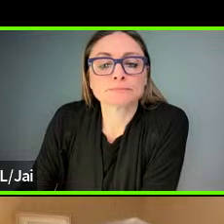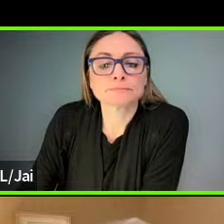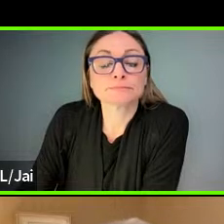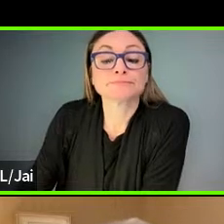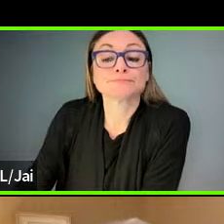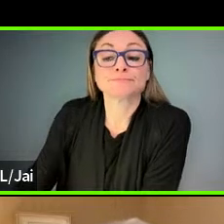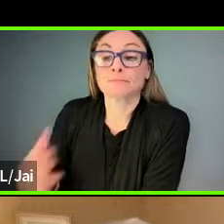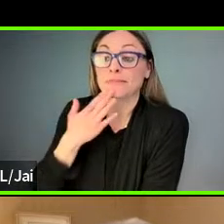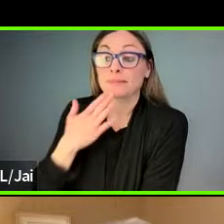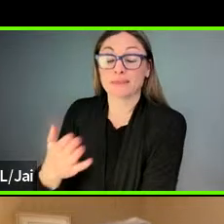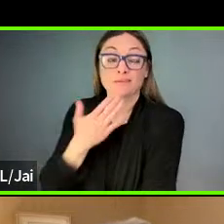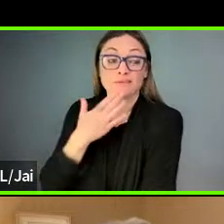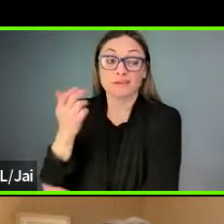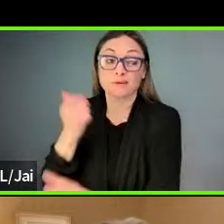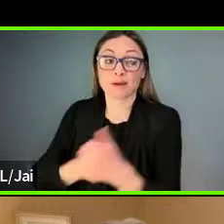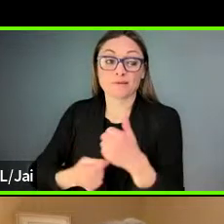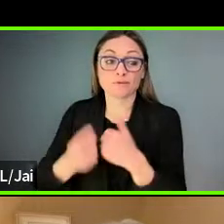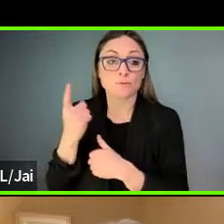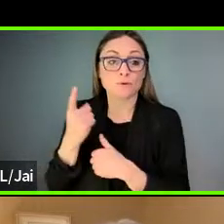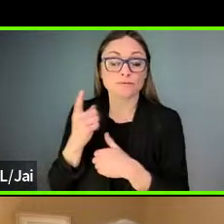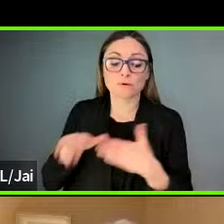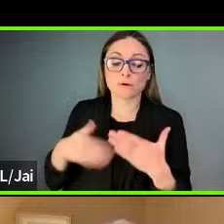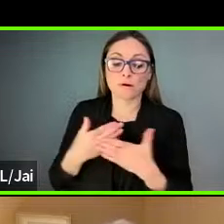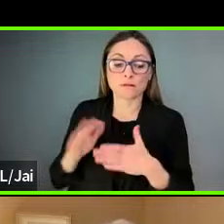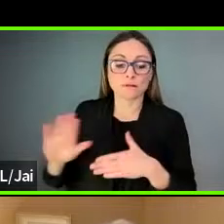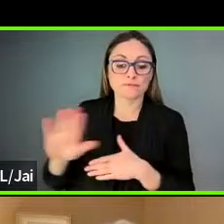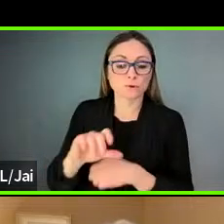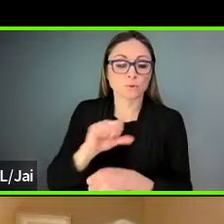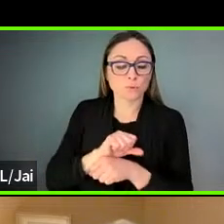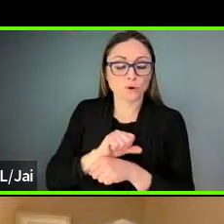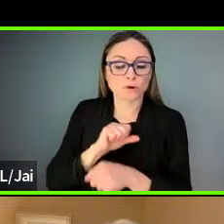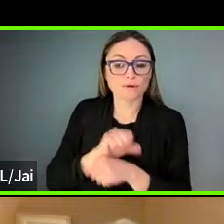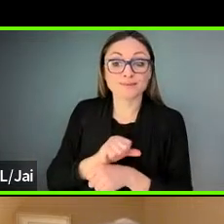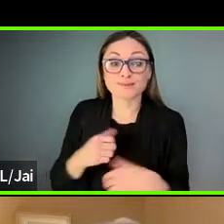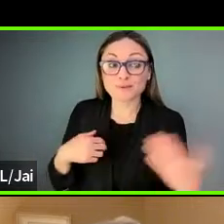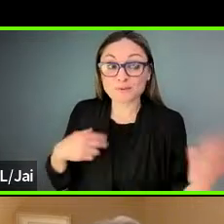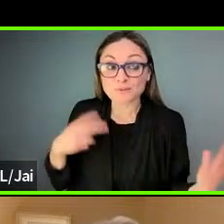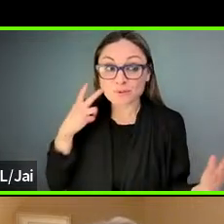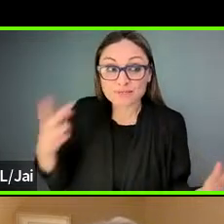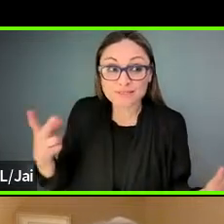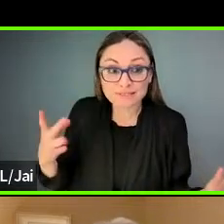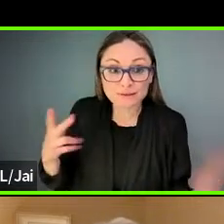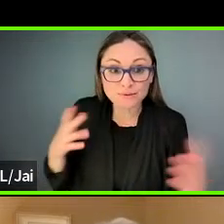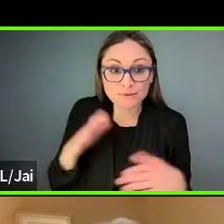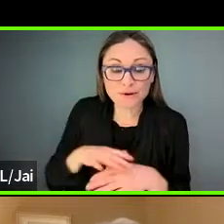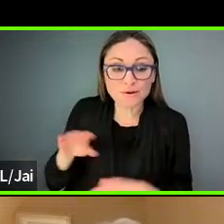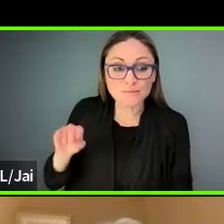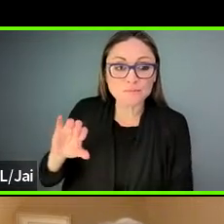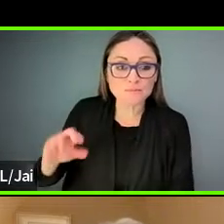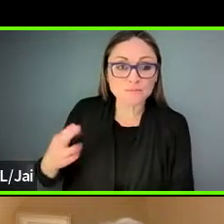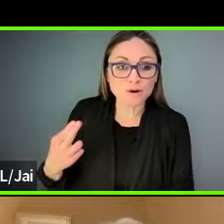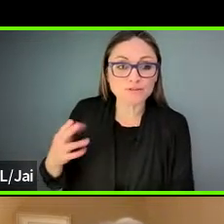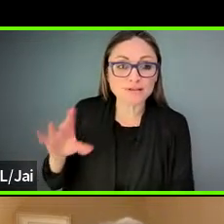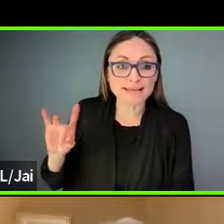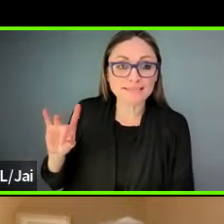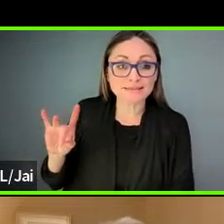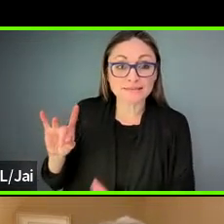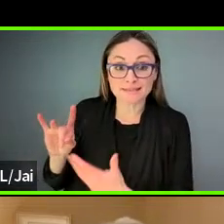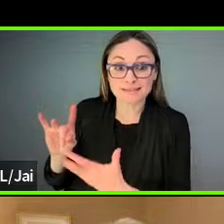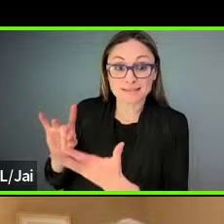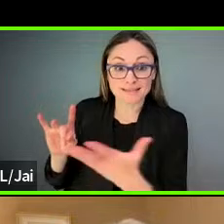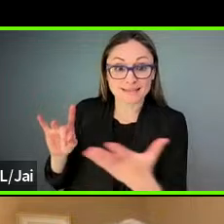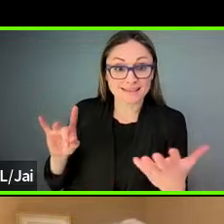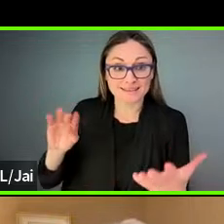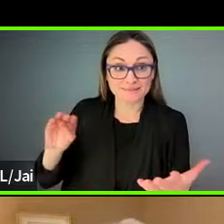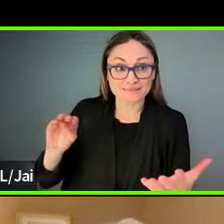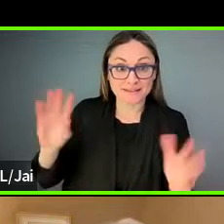Thank you, everyone, for all of your work. And we will see you all on March 18th. Do you want to say anything, Malin,